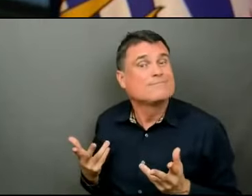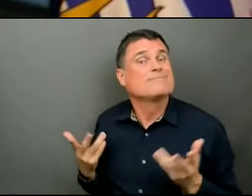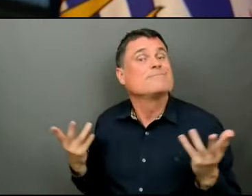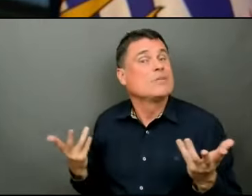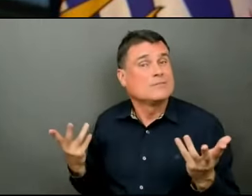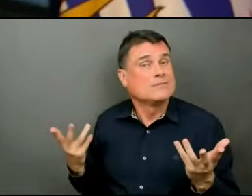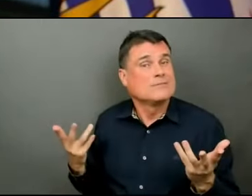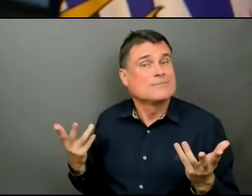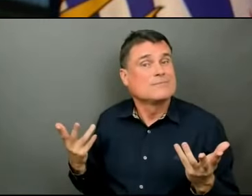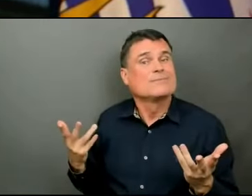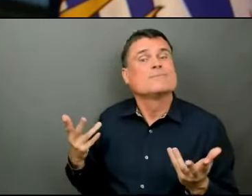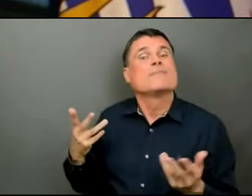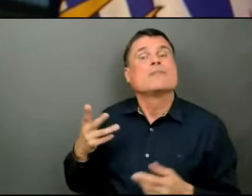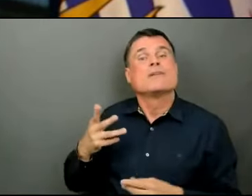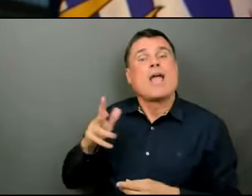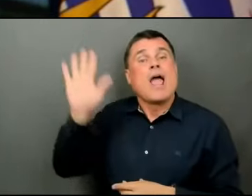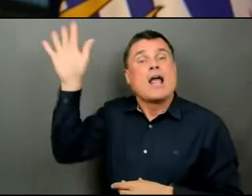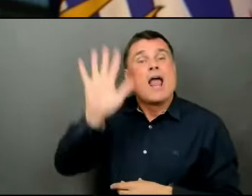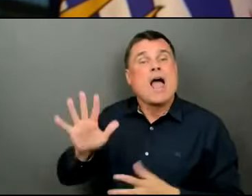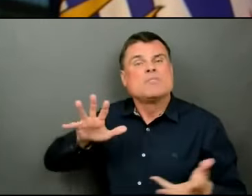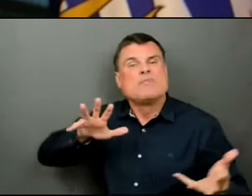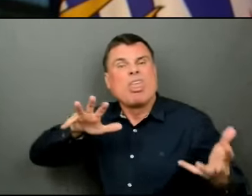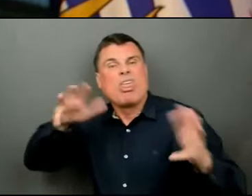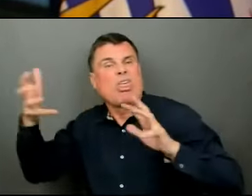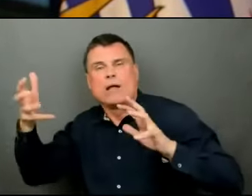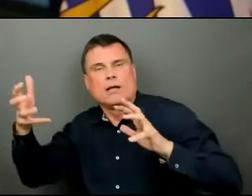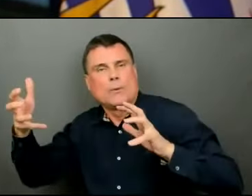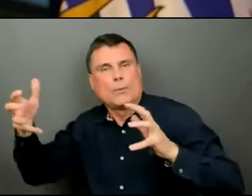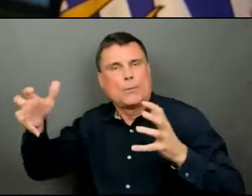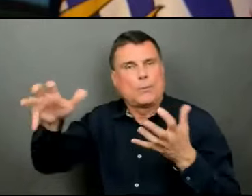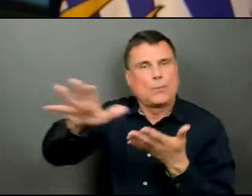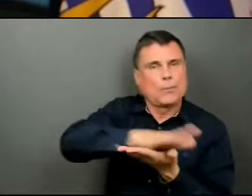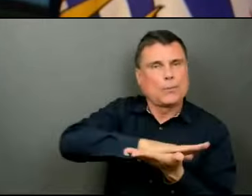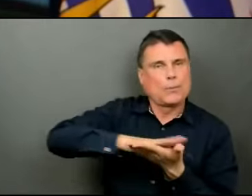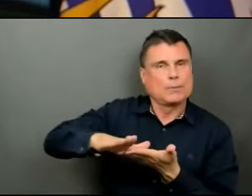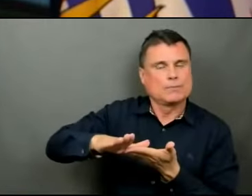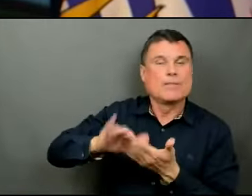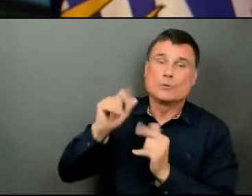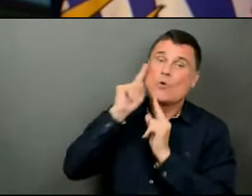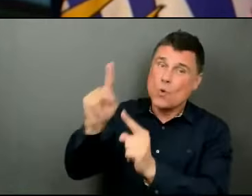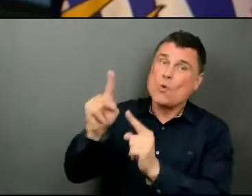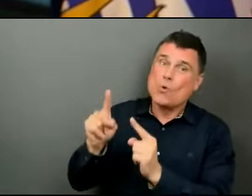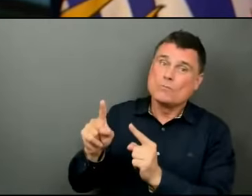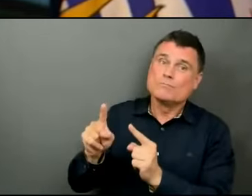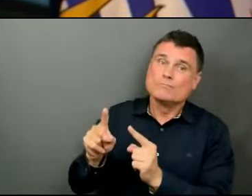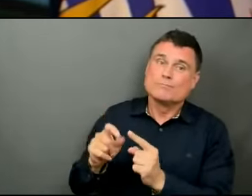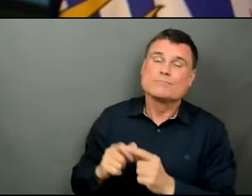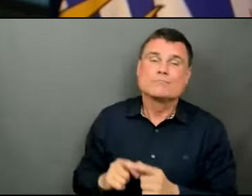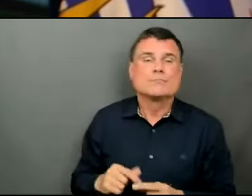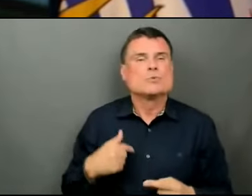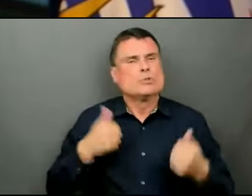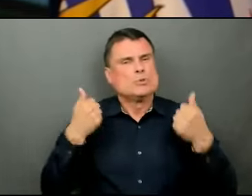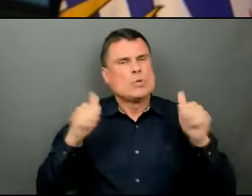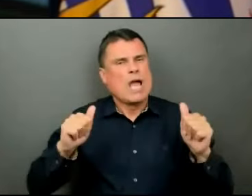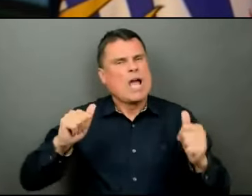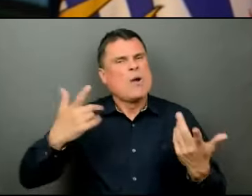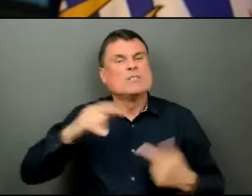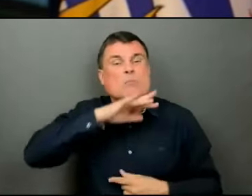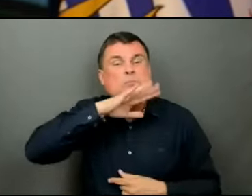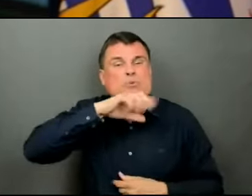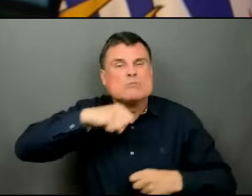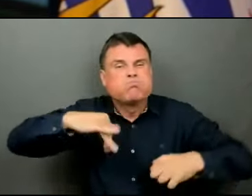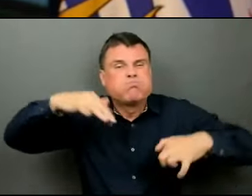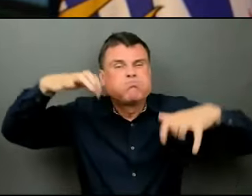efforts to tackle climate change. And we know Minister Heyman is here through Clean BC. His work to reduce greenhouse gas emissions does rely